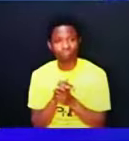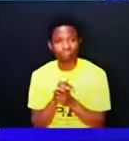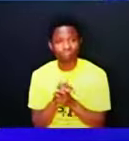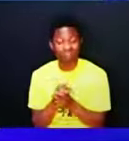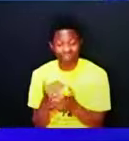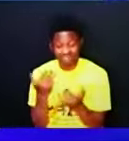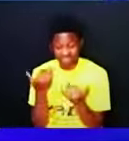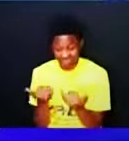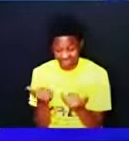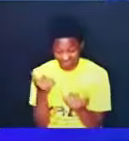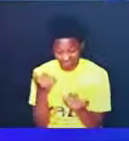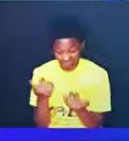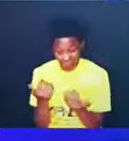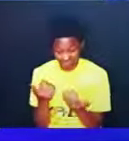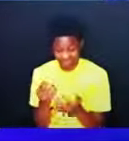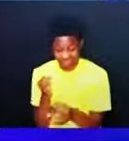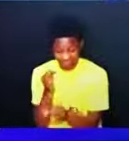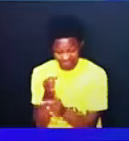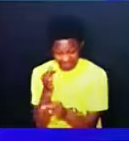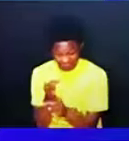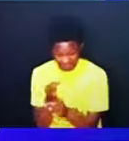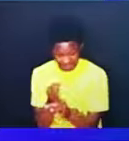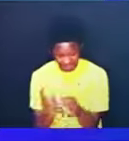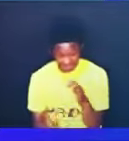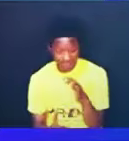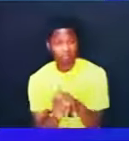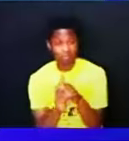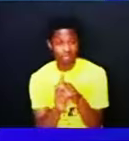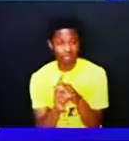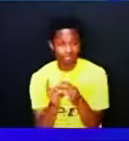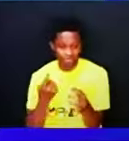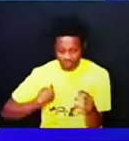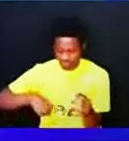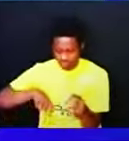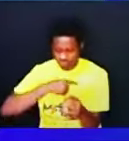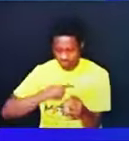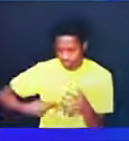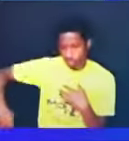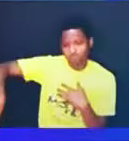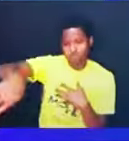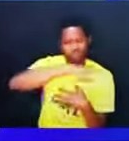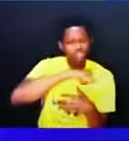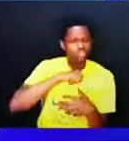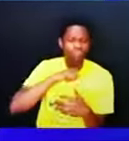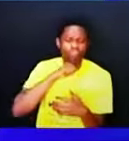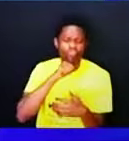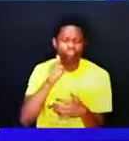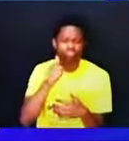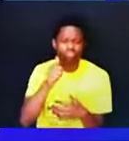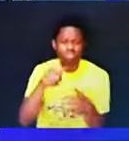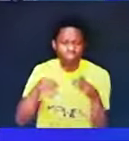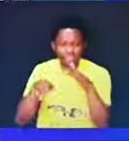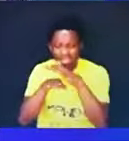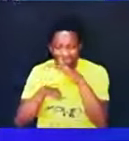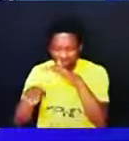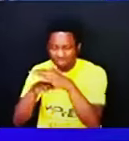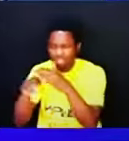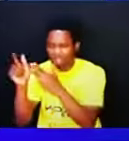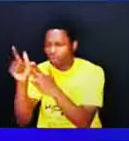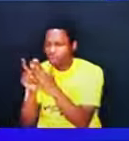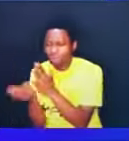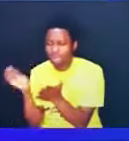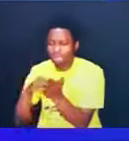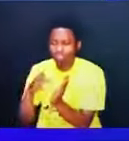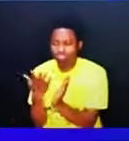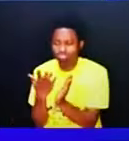Now that this faith has come, we are no longer under a guiding. The law is not guiding